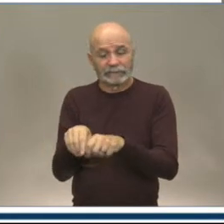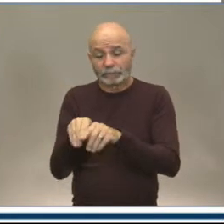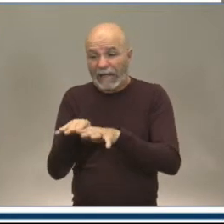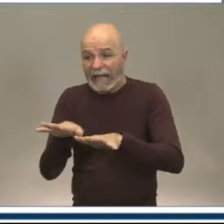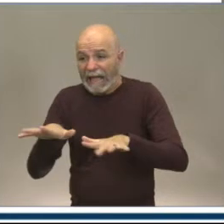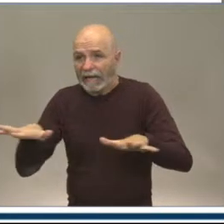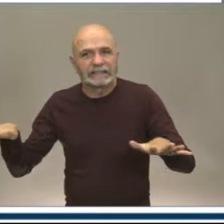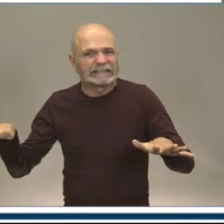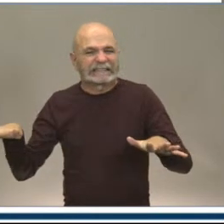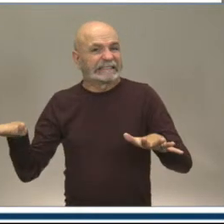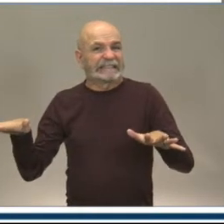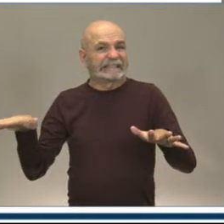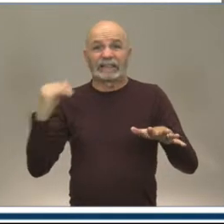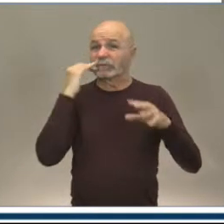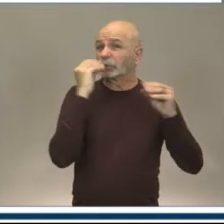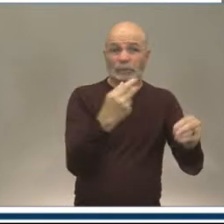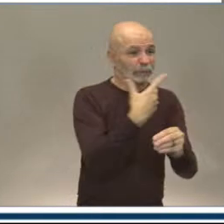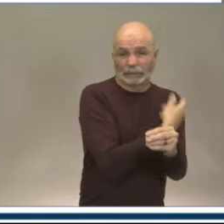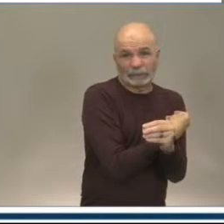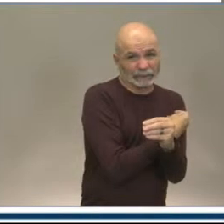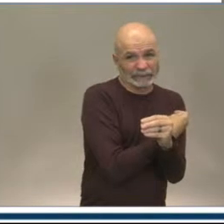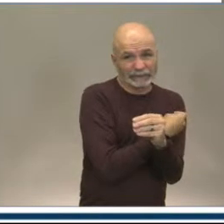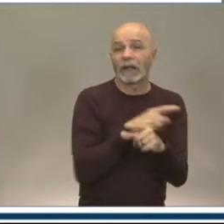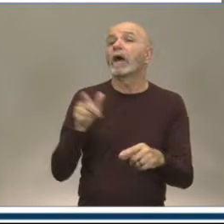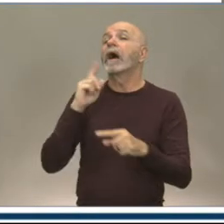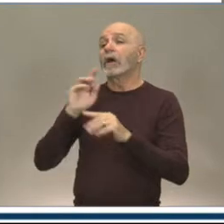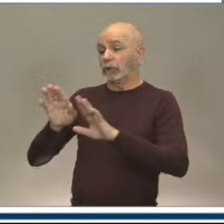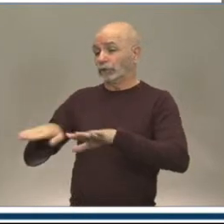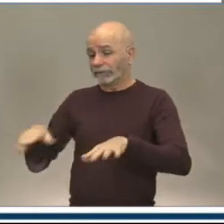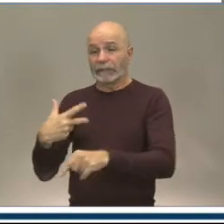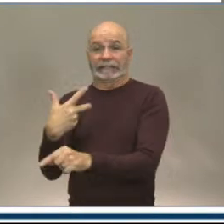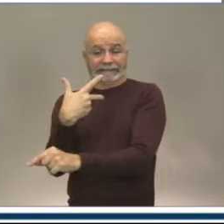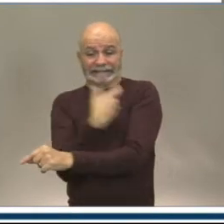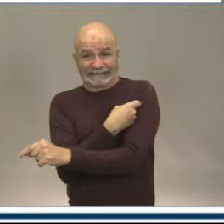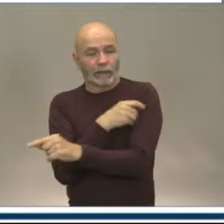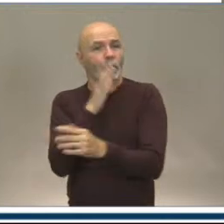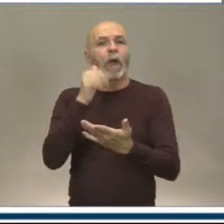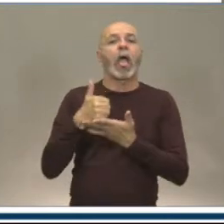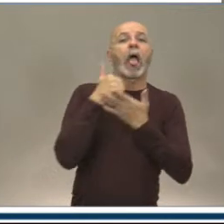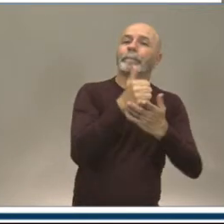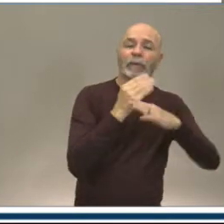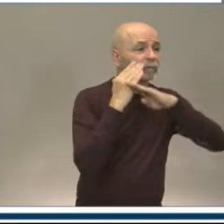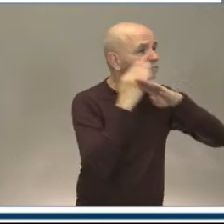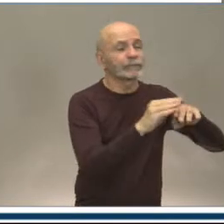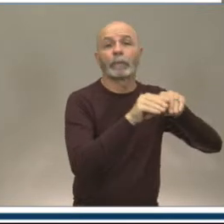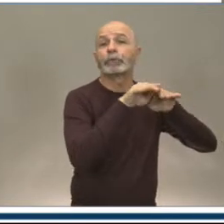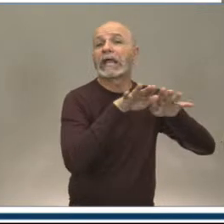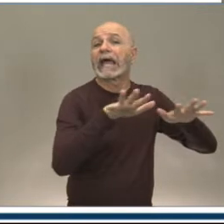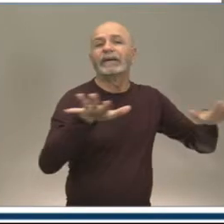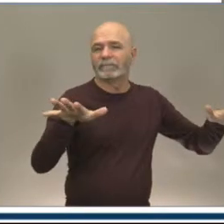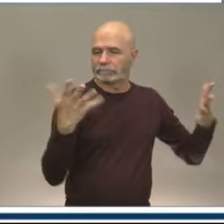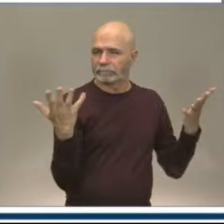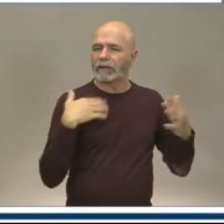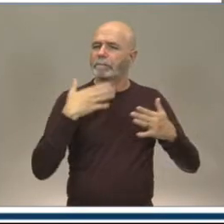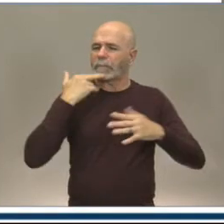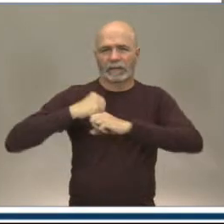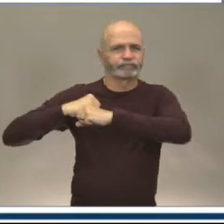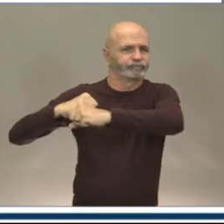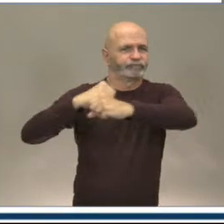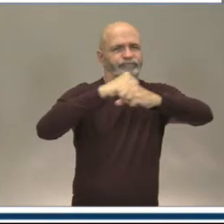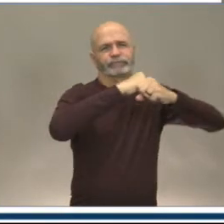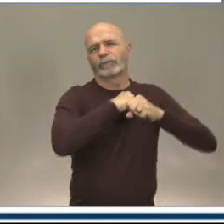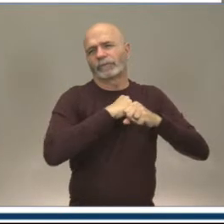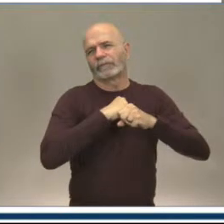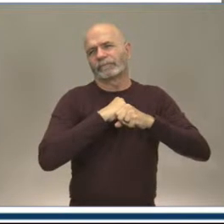and having children vaccinated will really help to prevent further spread in our province and protect those who are at greater risk of